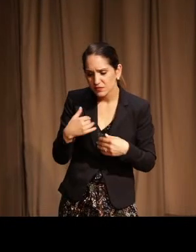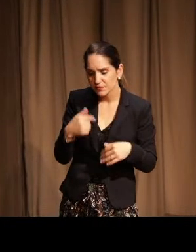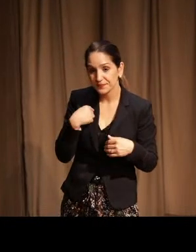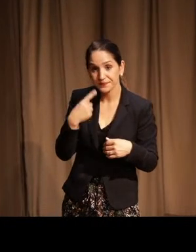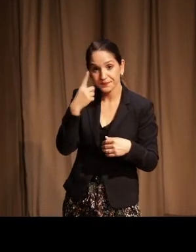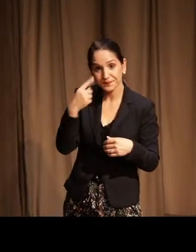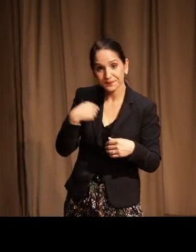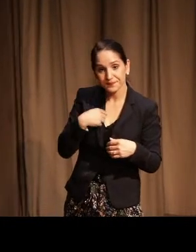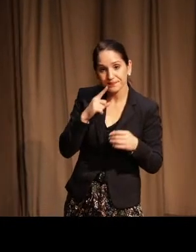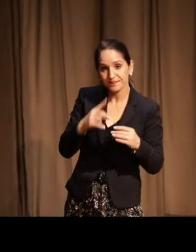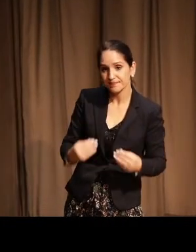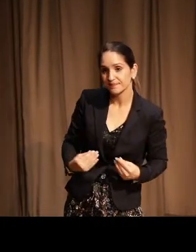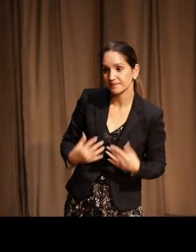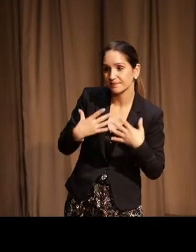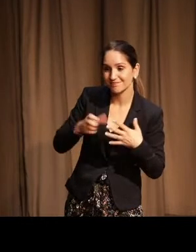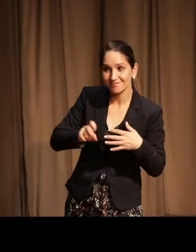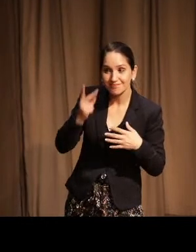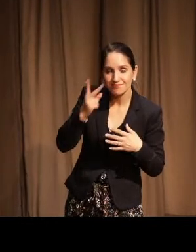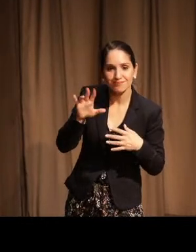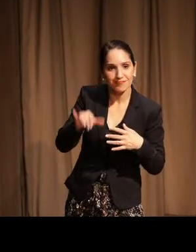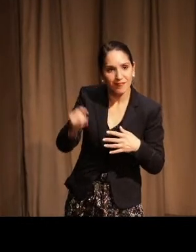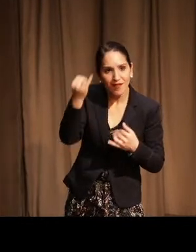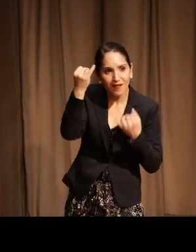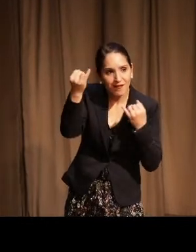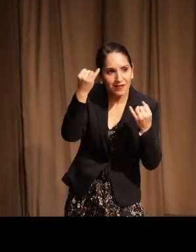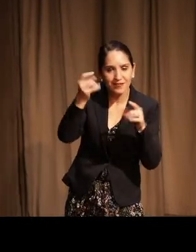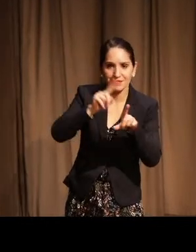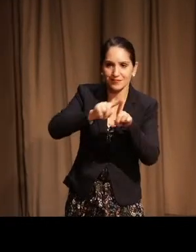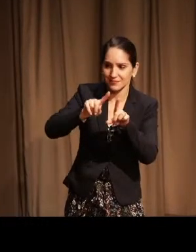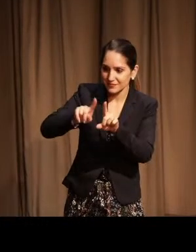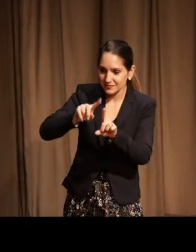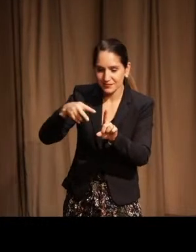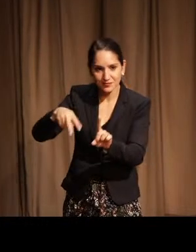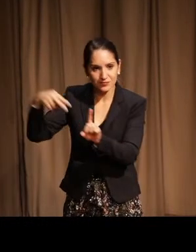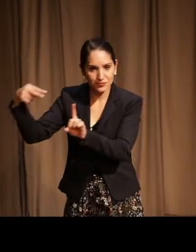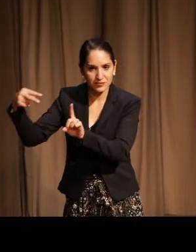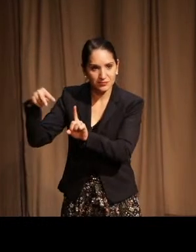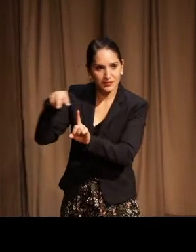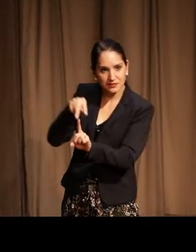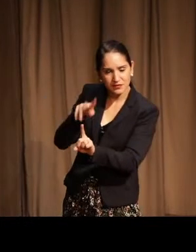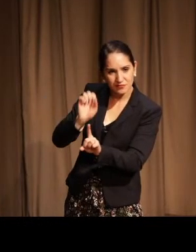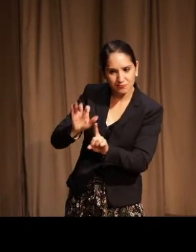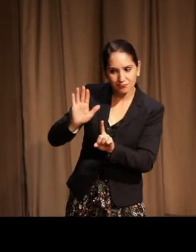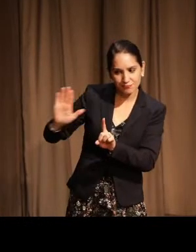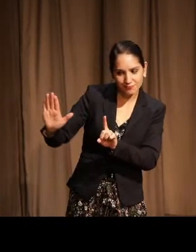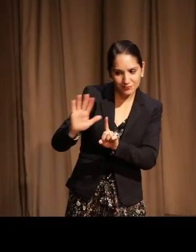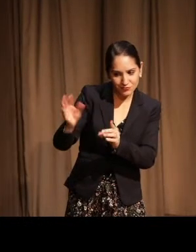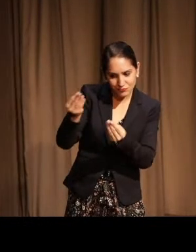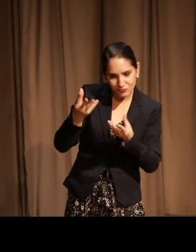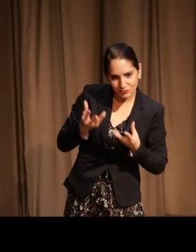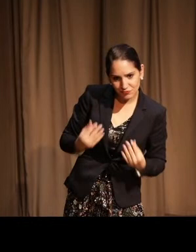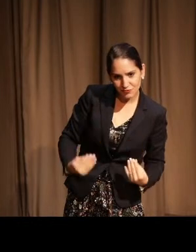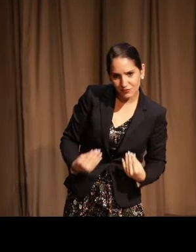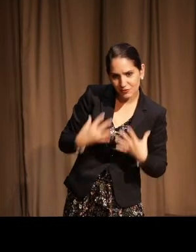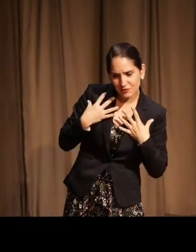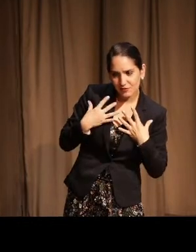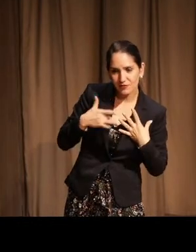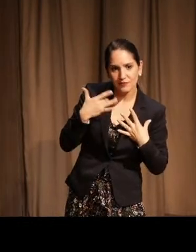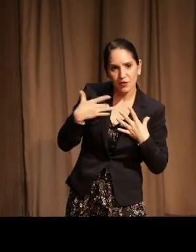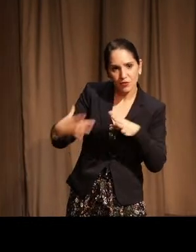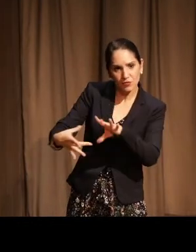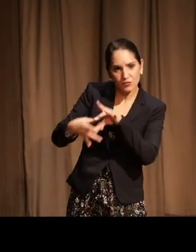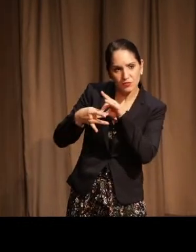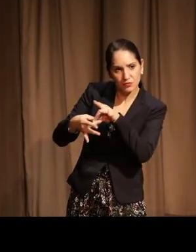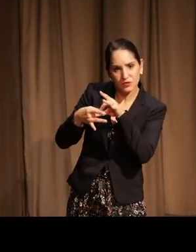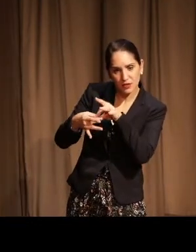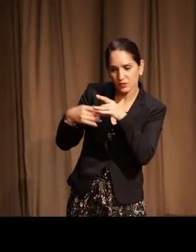because I can see the idea from another perspectives. And I feel very connected when I